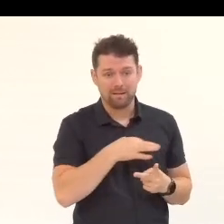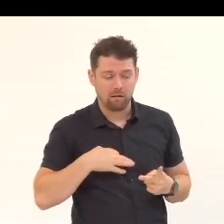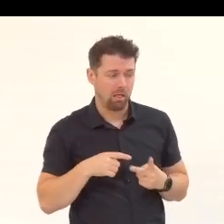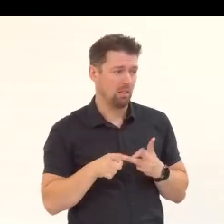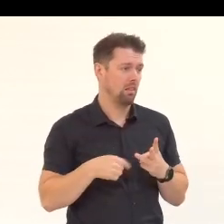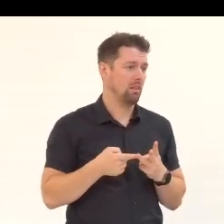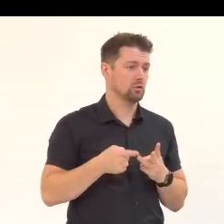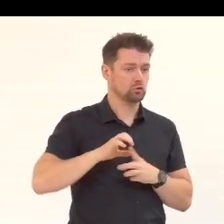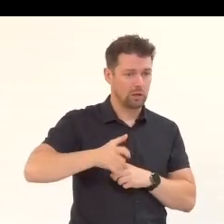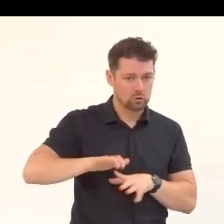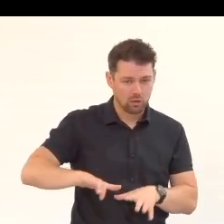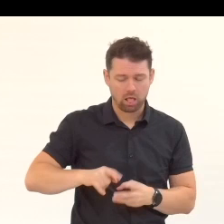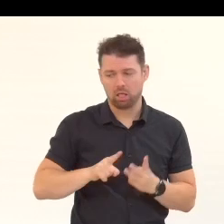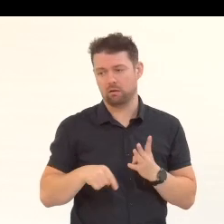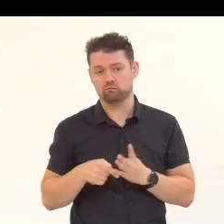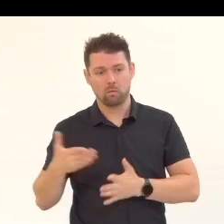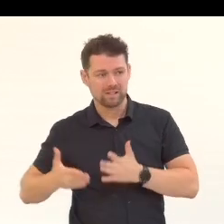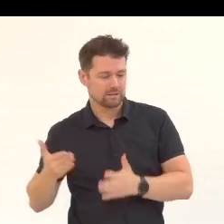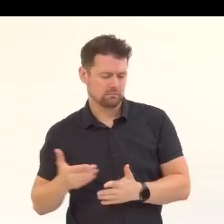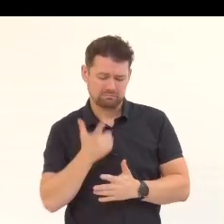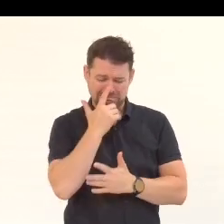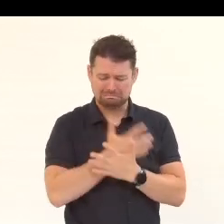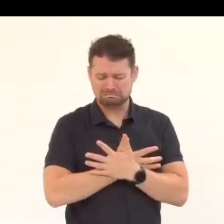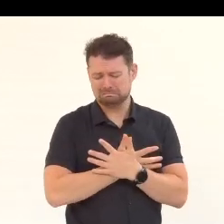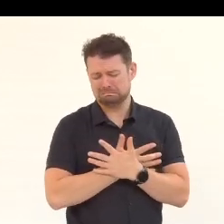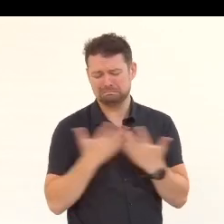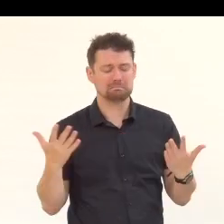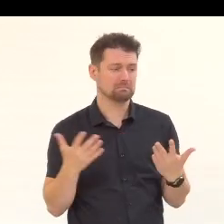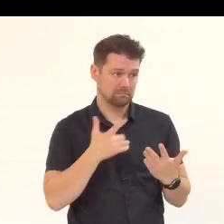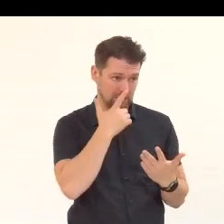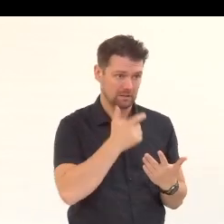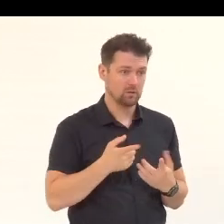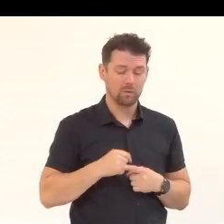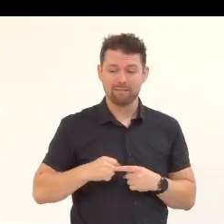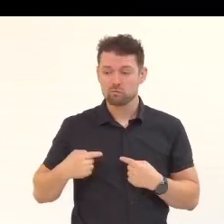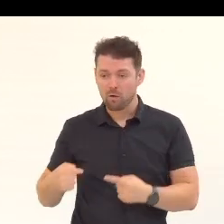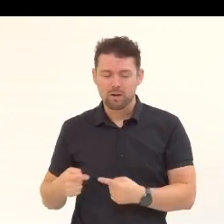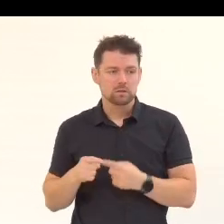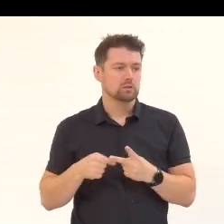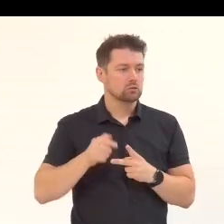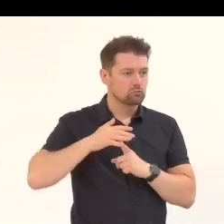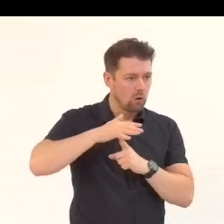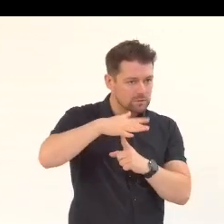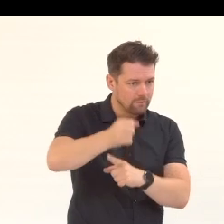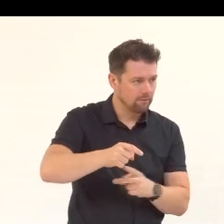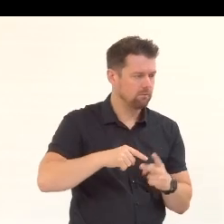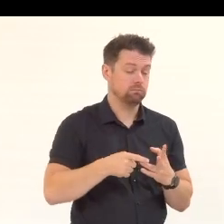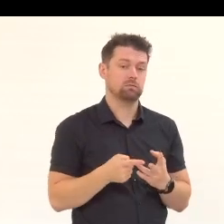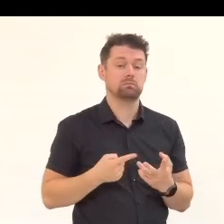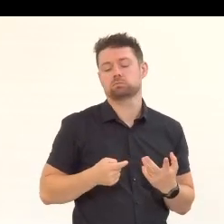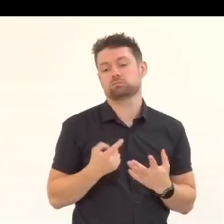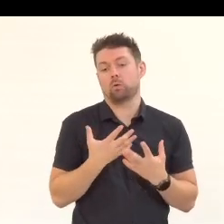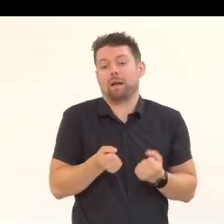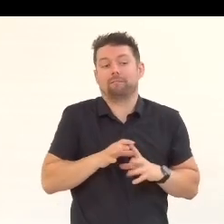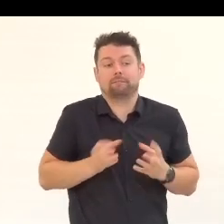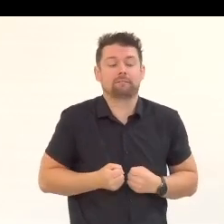psychological, robotics, everything. Yeah? We have rovers, we have drones, you name it, we got it,